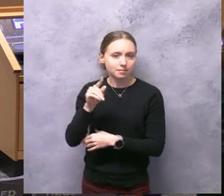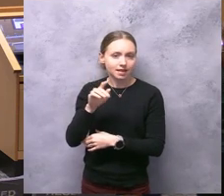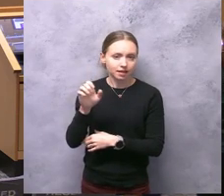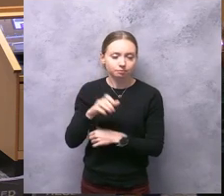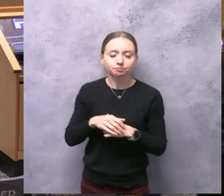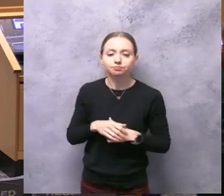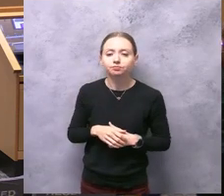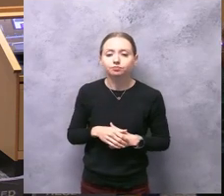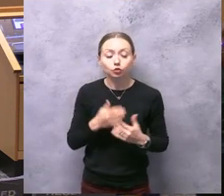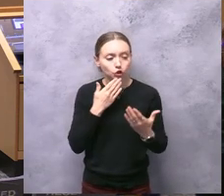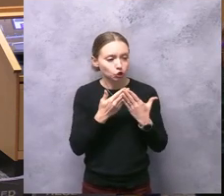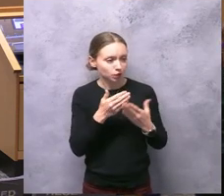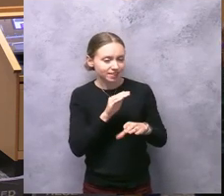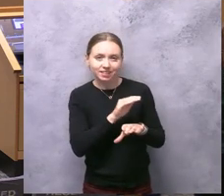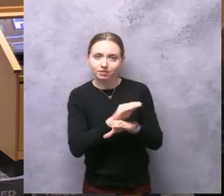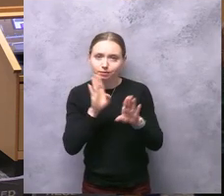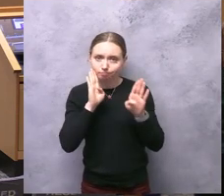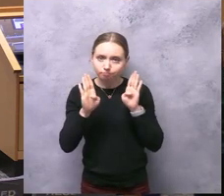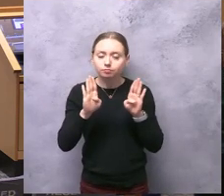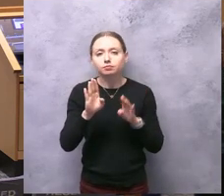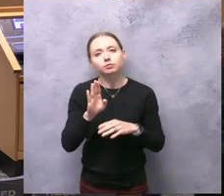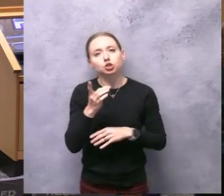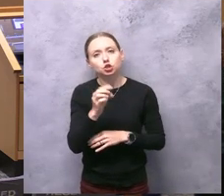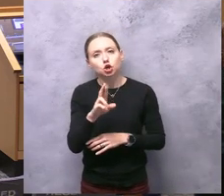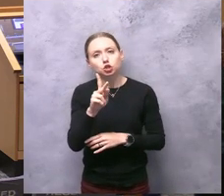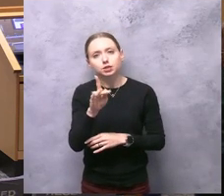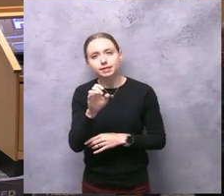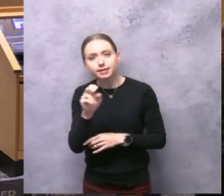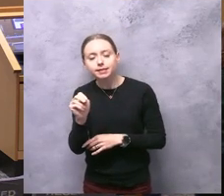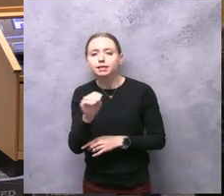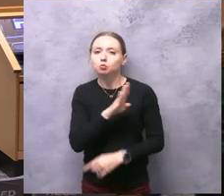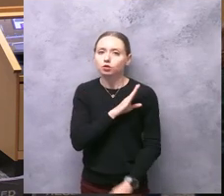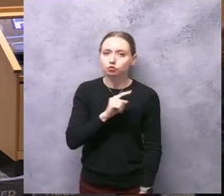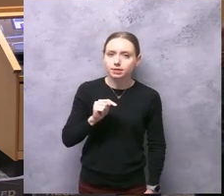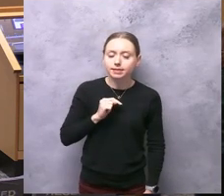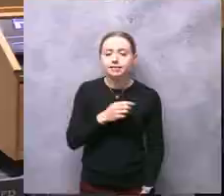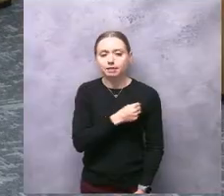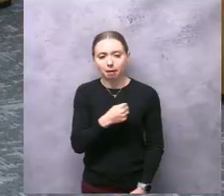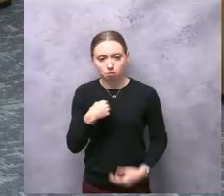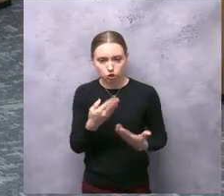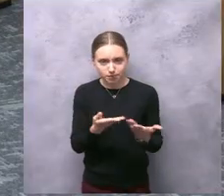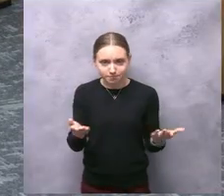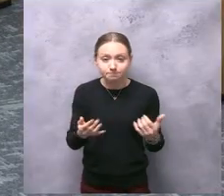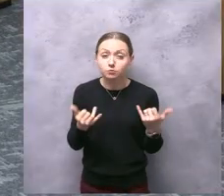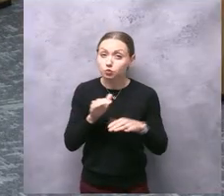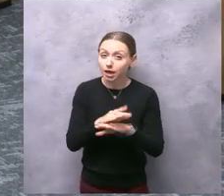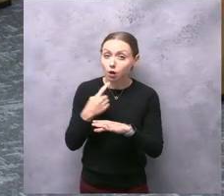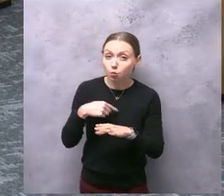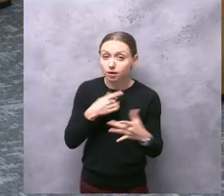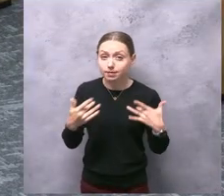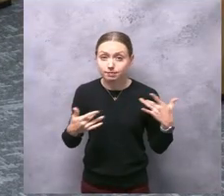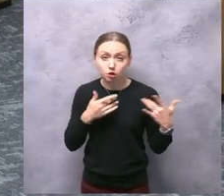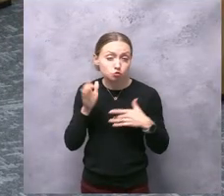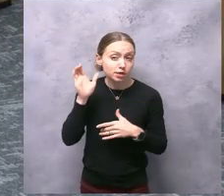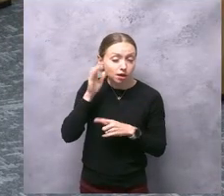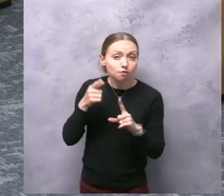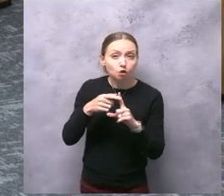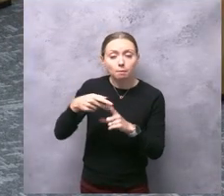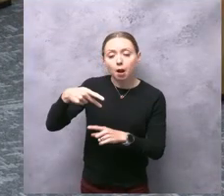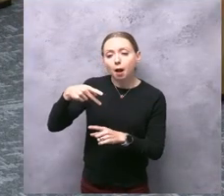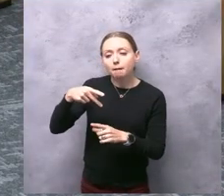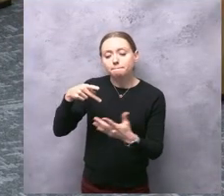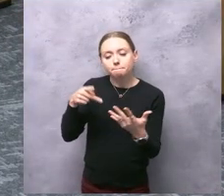Good evening, Dr. Killian, President Henry, Board of Trustees, and members of the Cabinet. Tonight, we're excited to hear from Population and